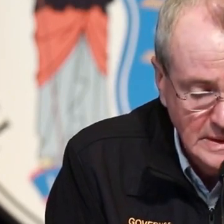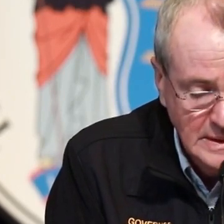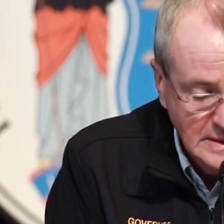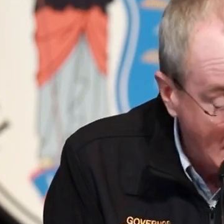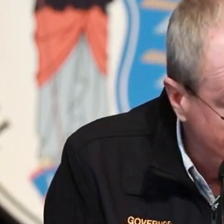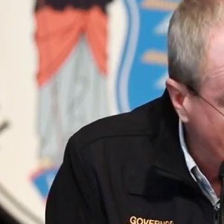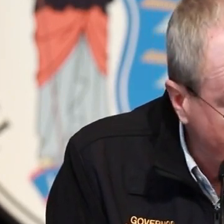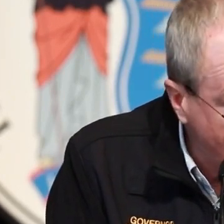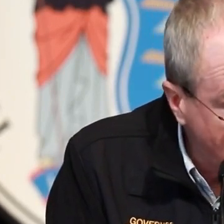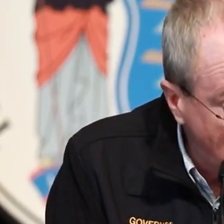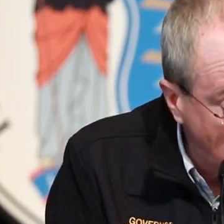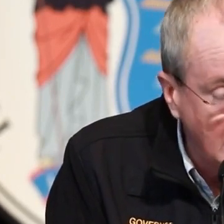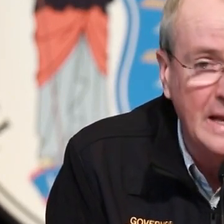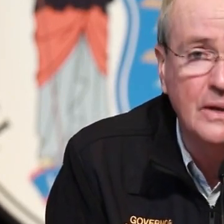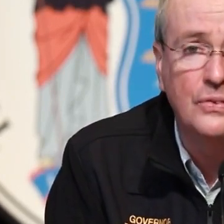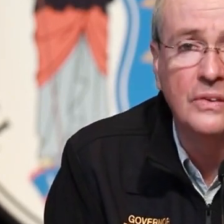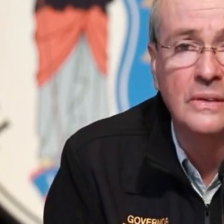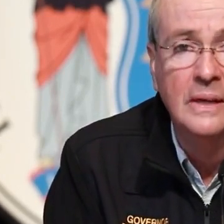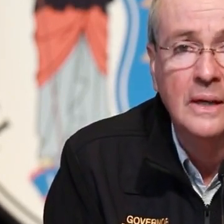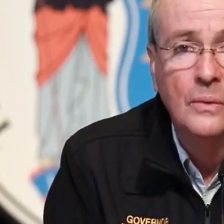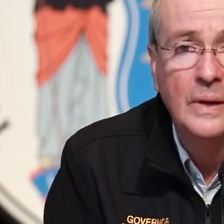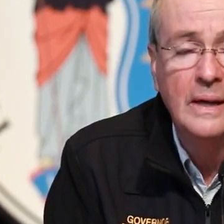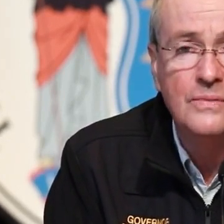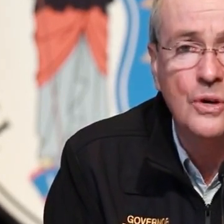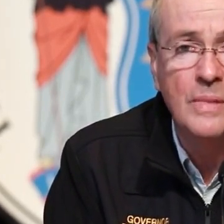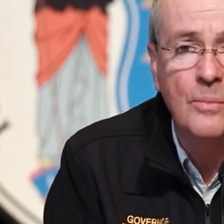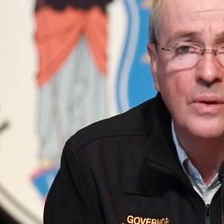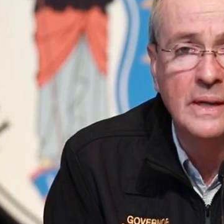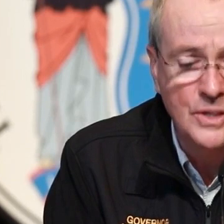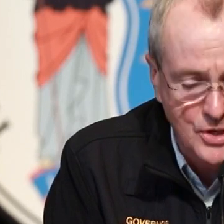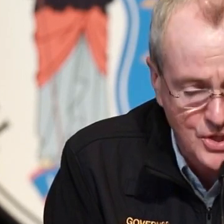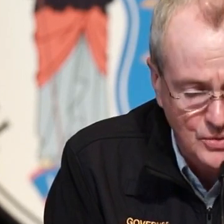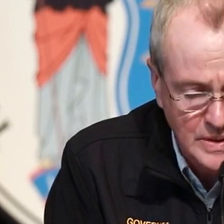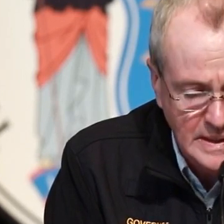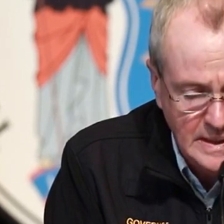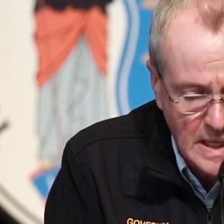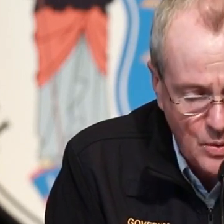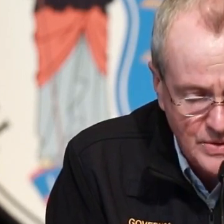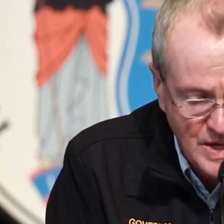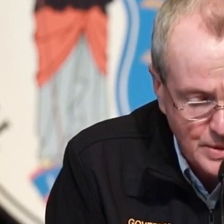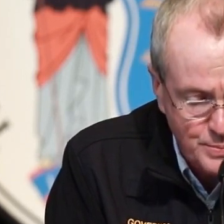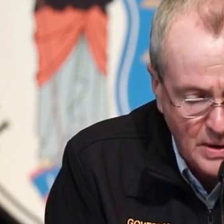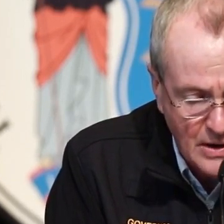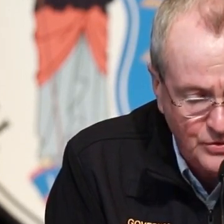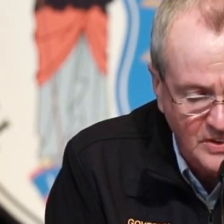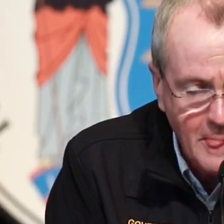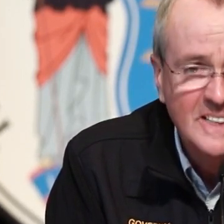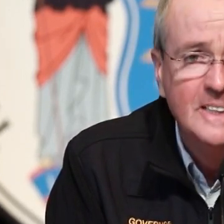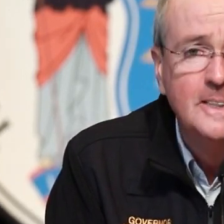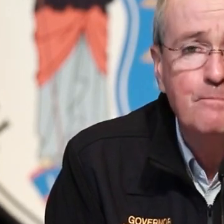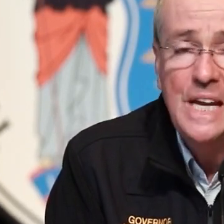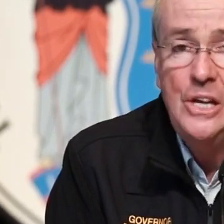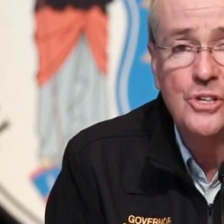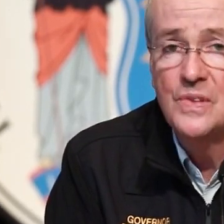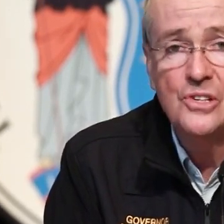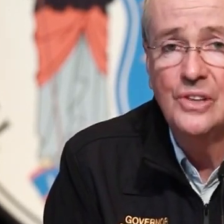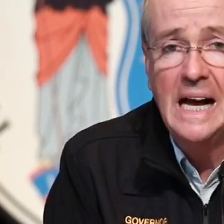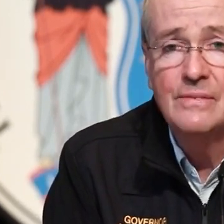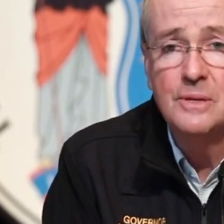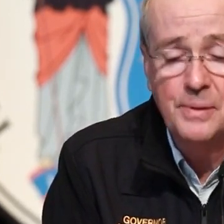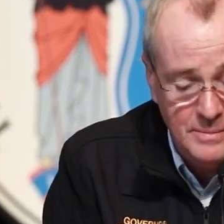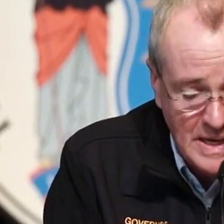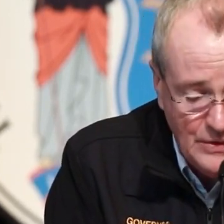old. God bless you, Alex, and we have your memory and your children in our deepest prayers. Each of